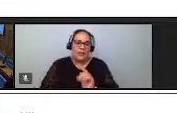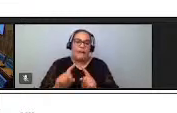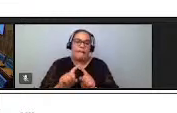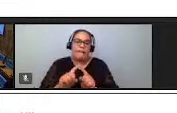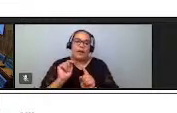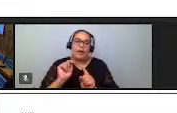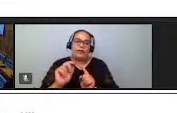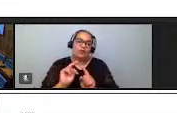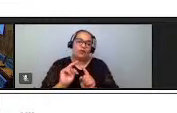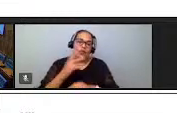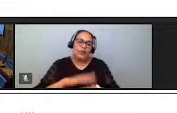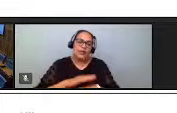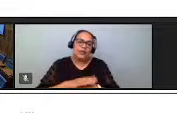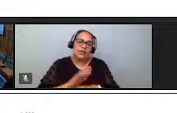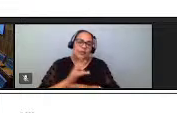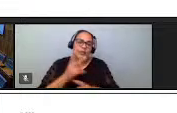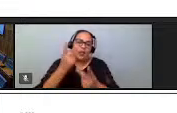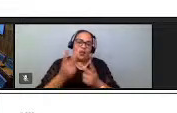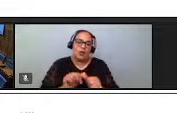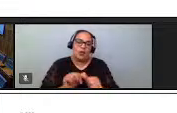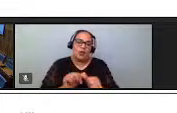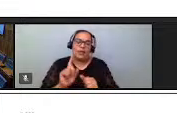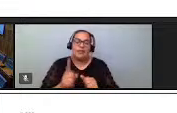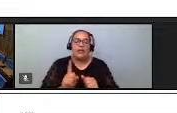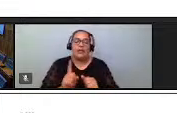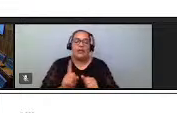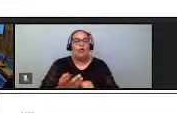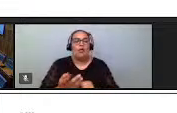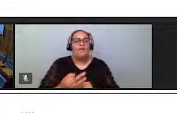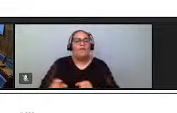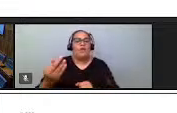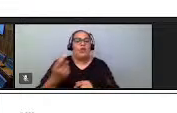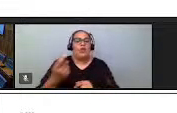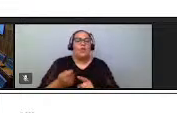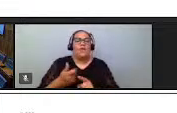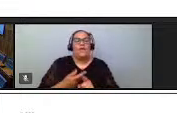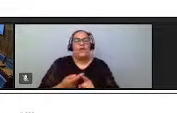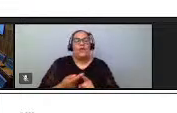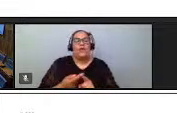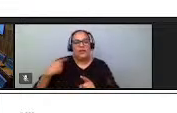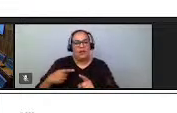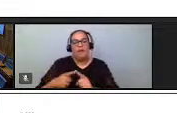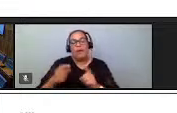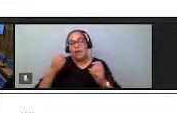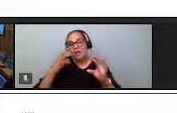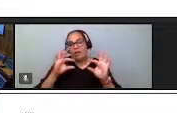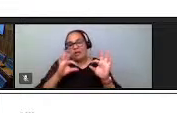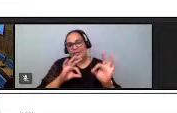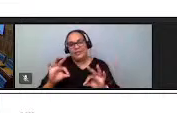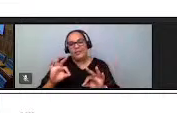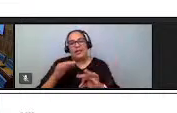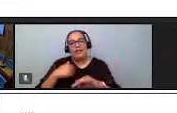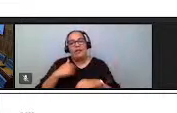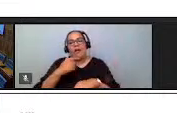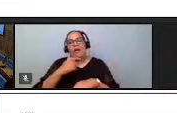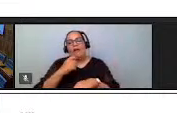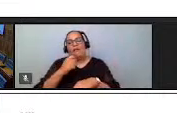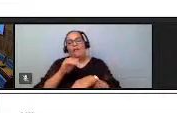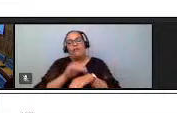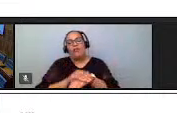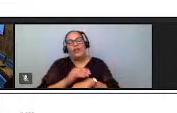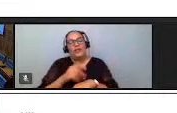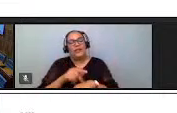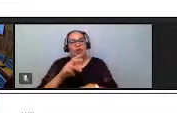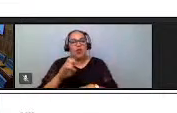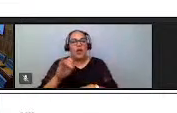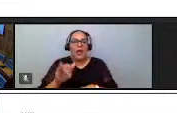turnaround time is looking a lot better than it was a few weeks ago and a lot of lot of this been our friends and cooka